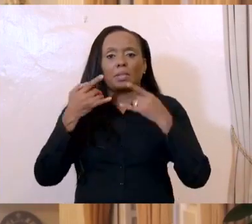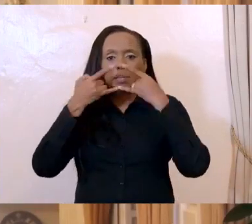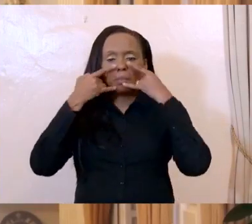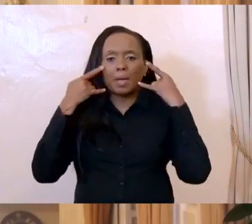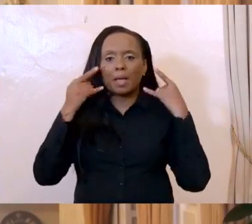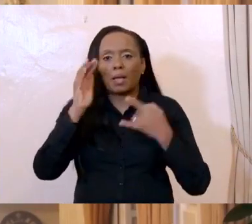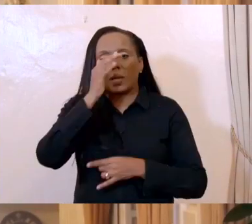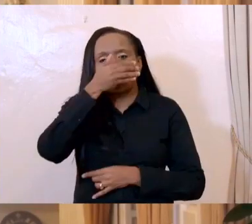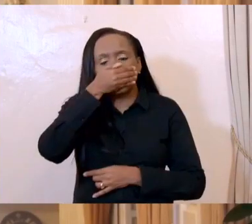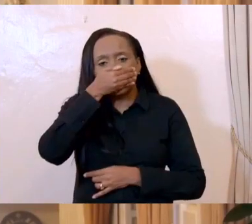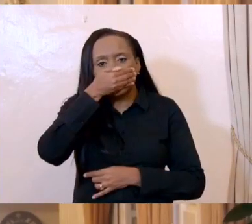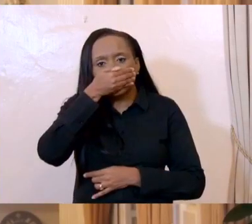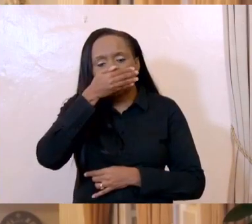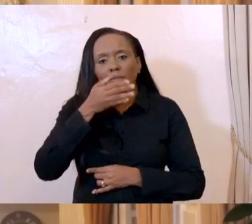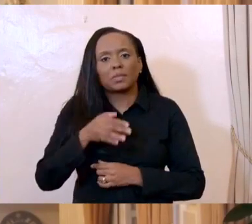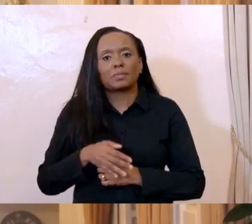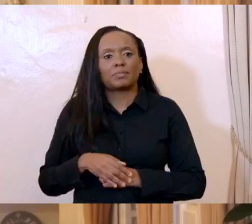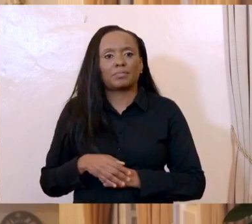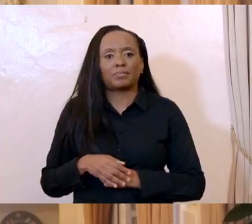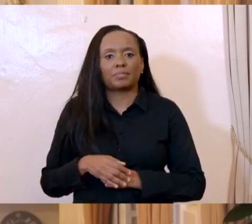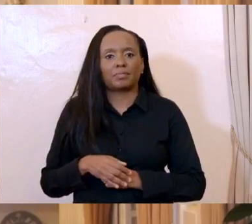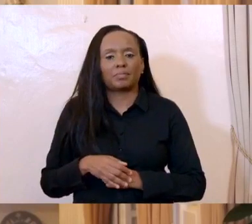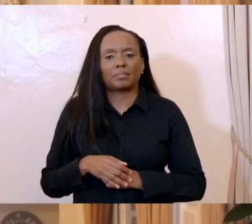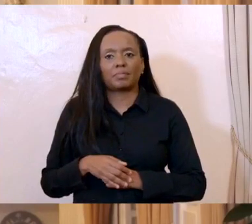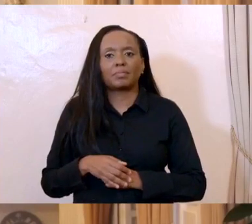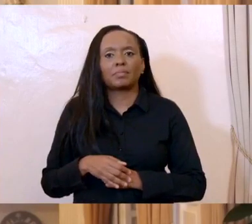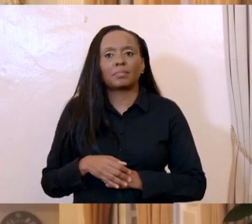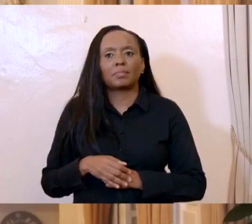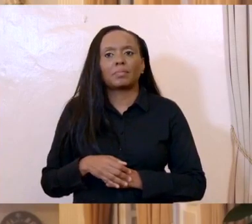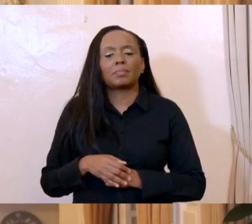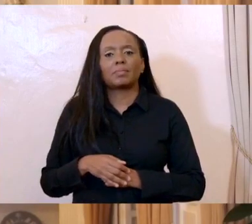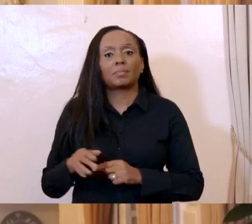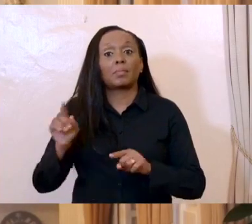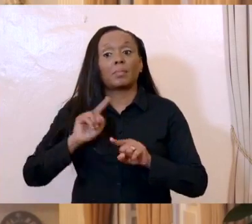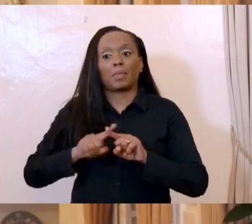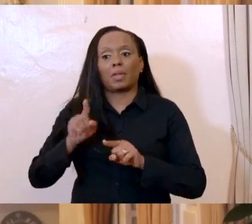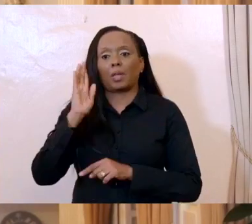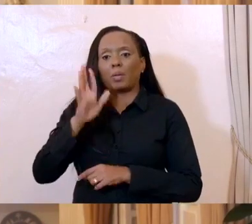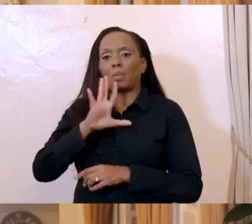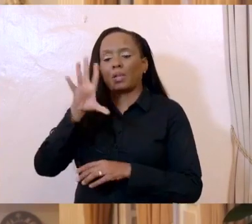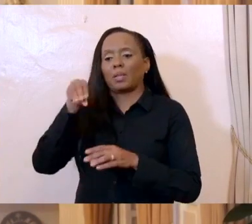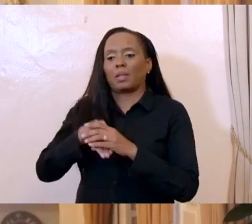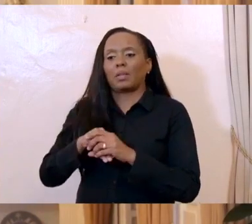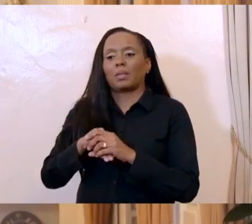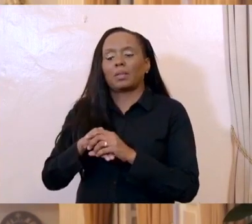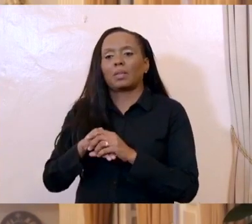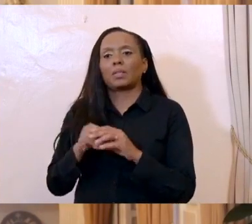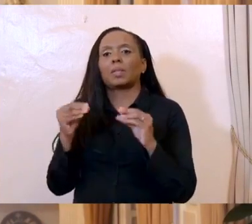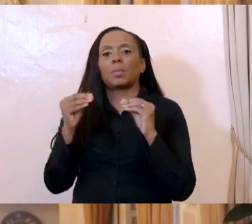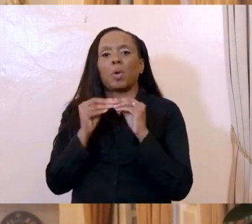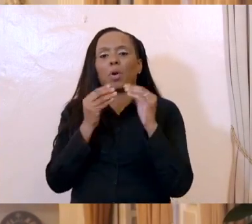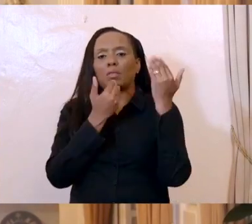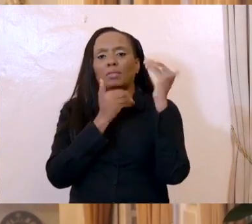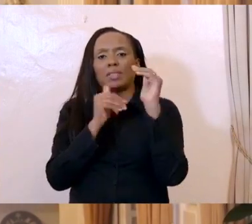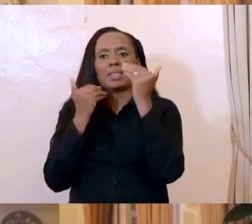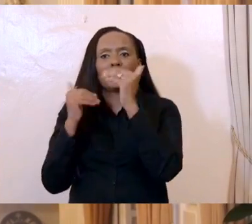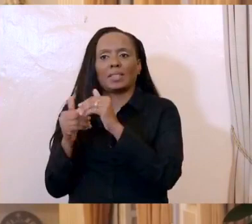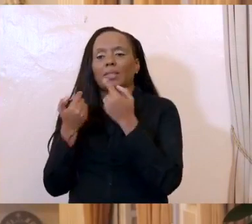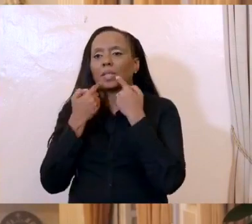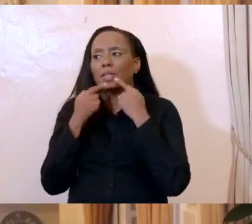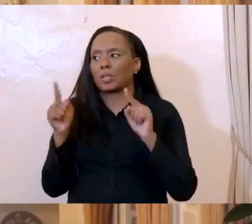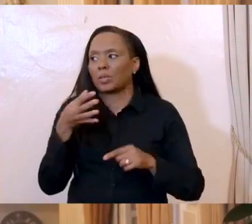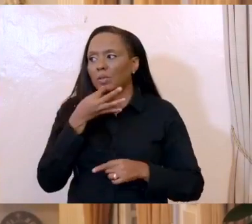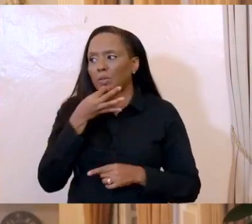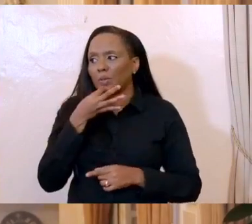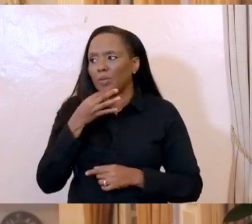mask. But this is going to be included, I believe, in the further restrictions and the measures that will be announced at a later